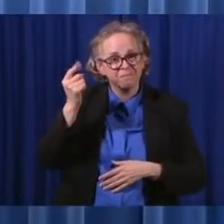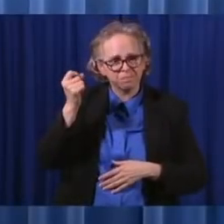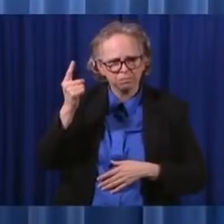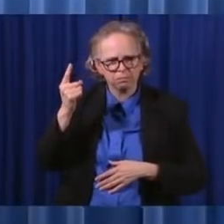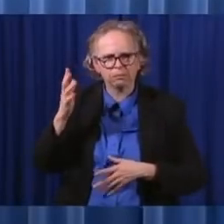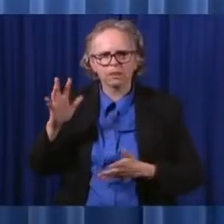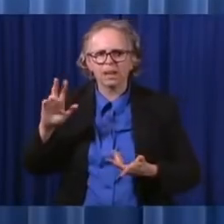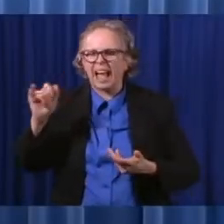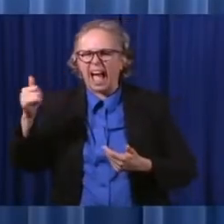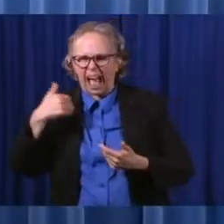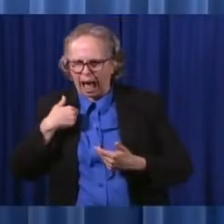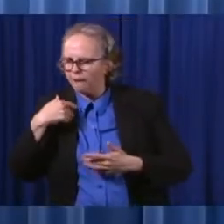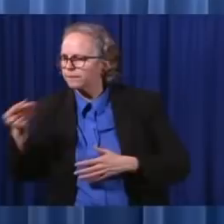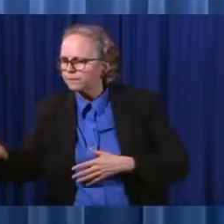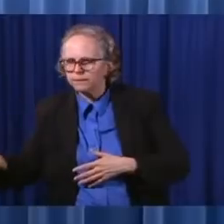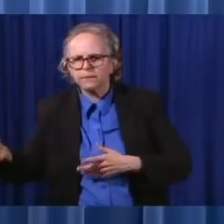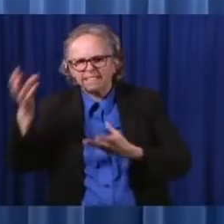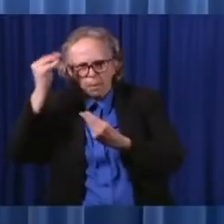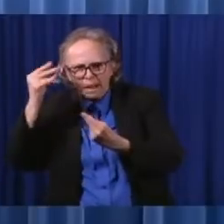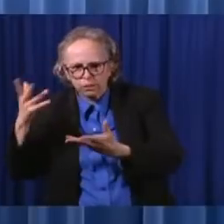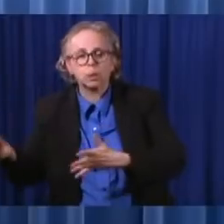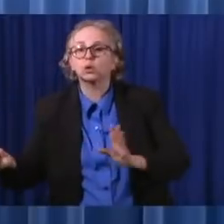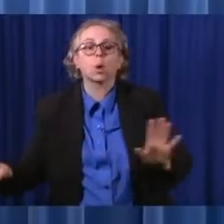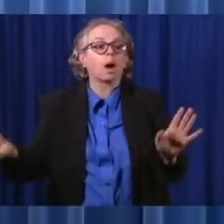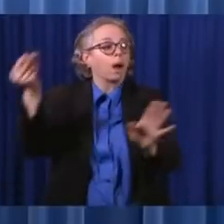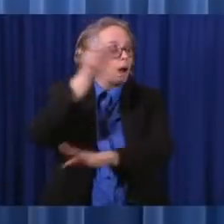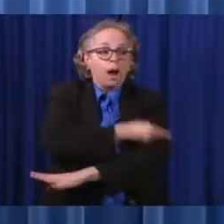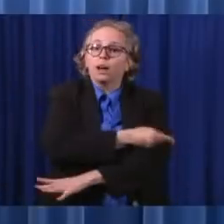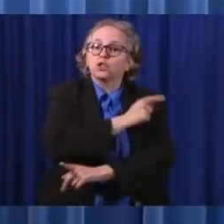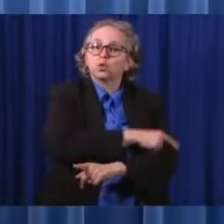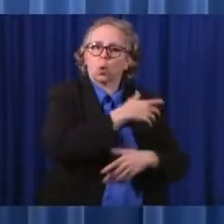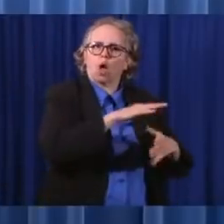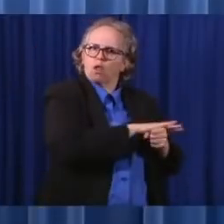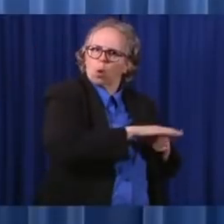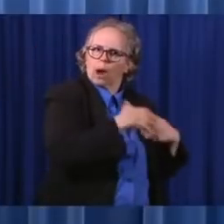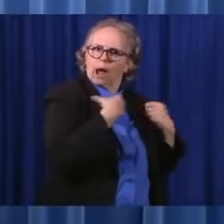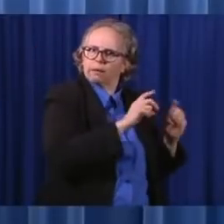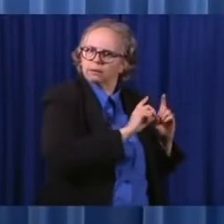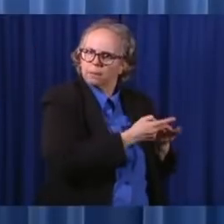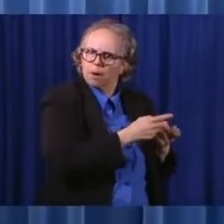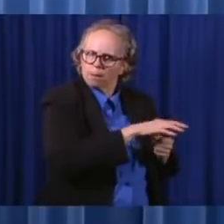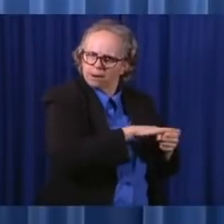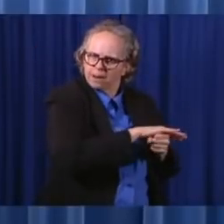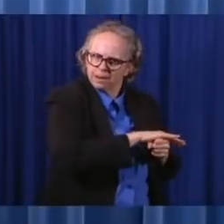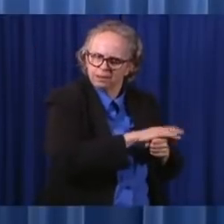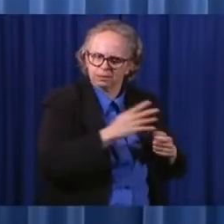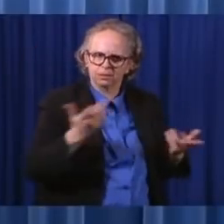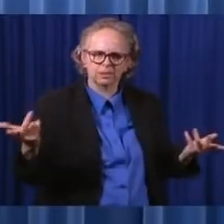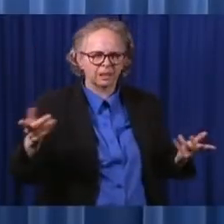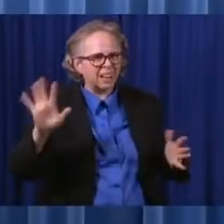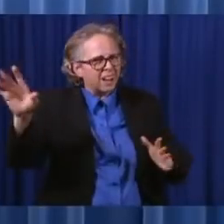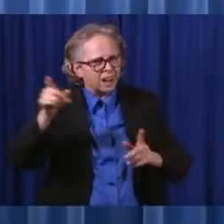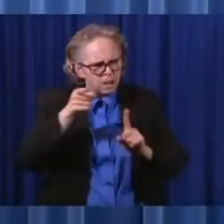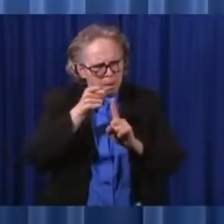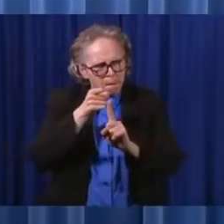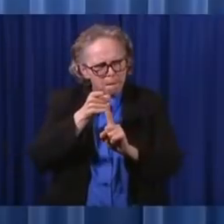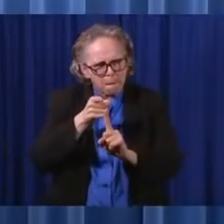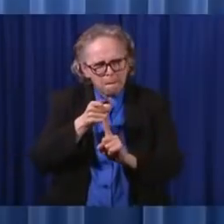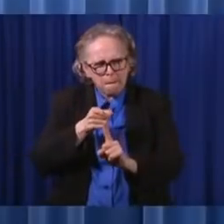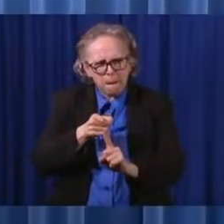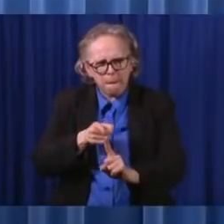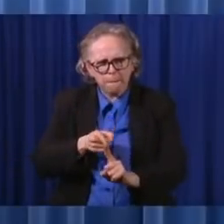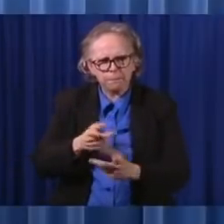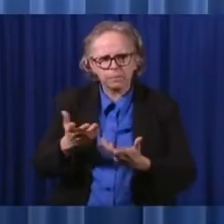department. These are specific, they're elaborate plans, I would call them elaborate,